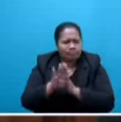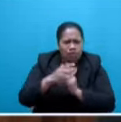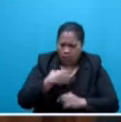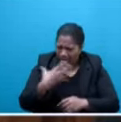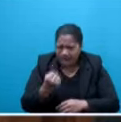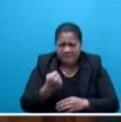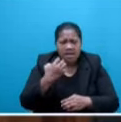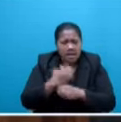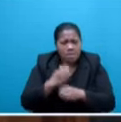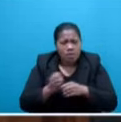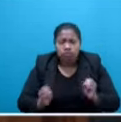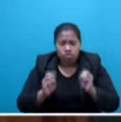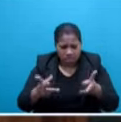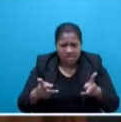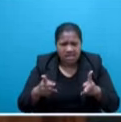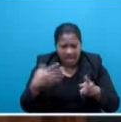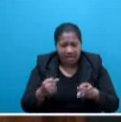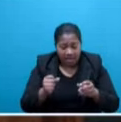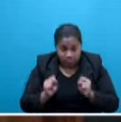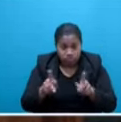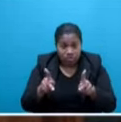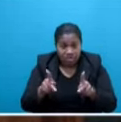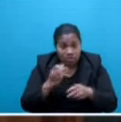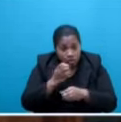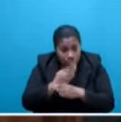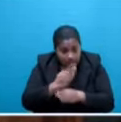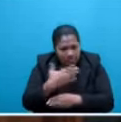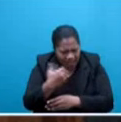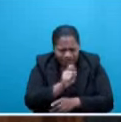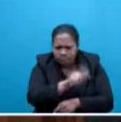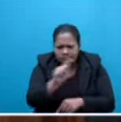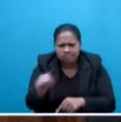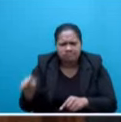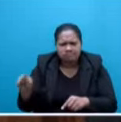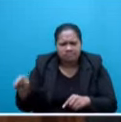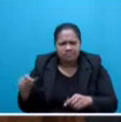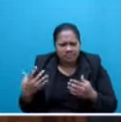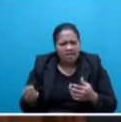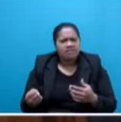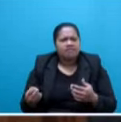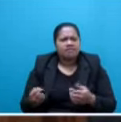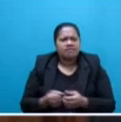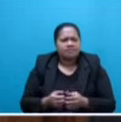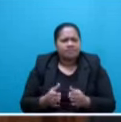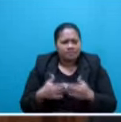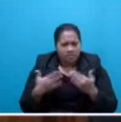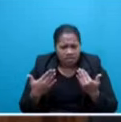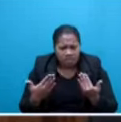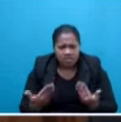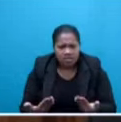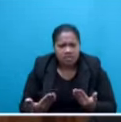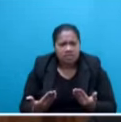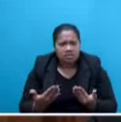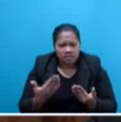employment opportunity in Fiji today that we have started to experience shortage of labor in sugar, agriculture, transportation,